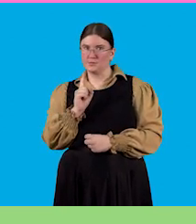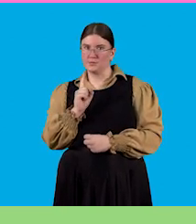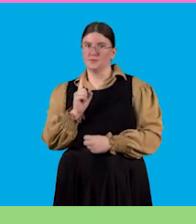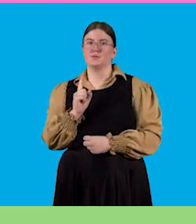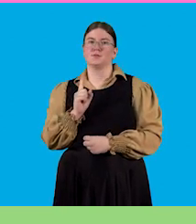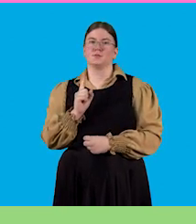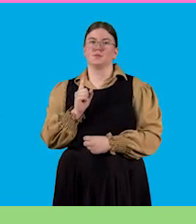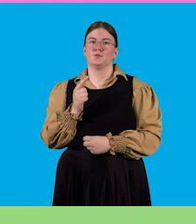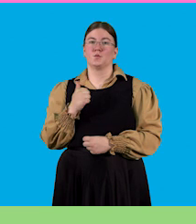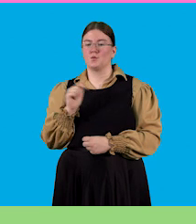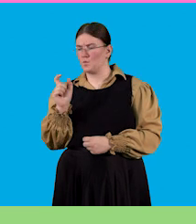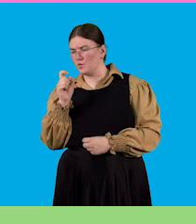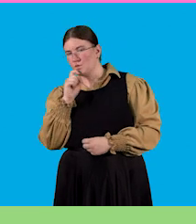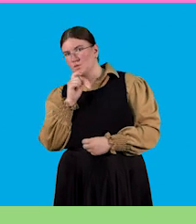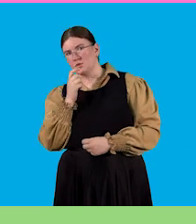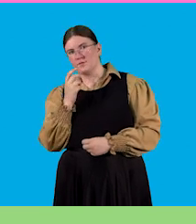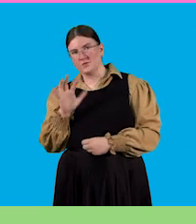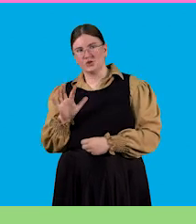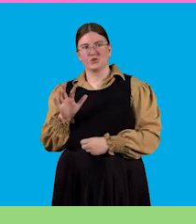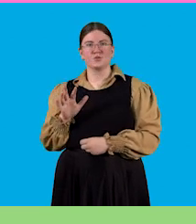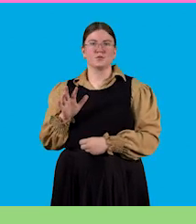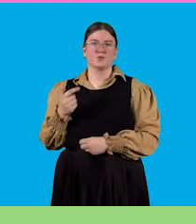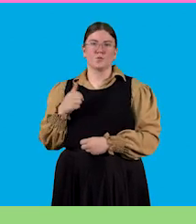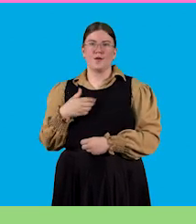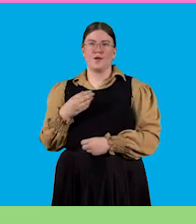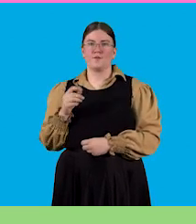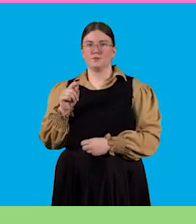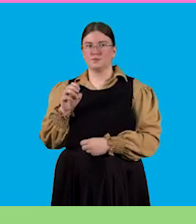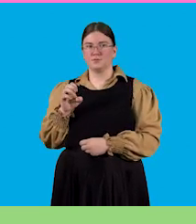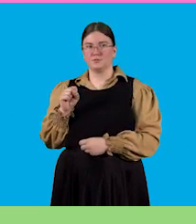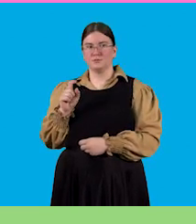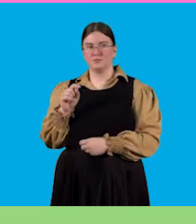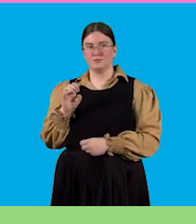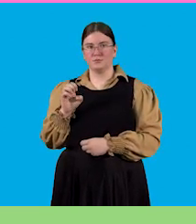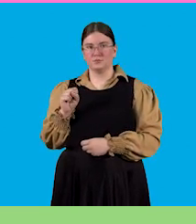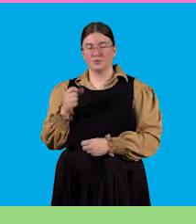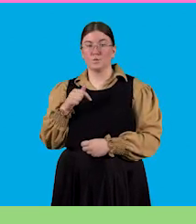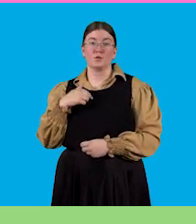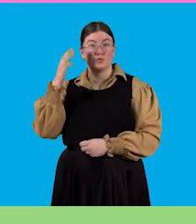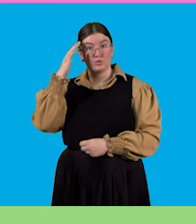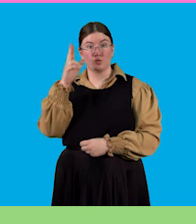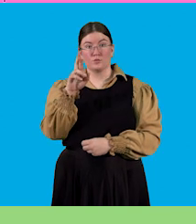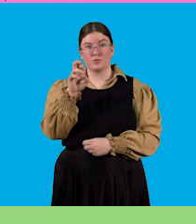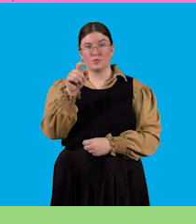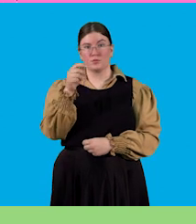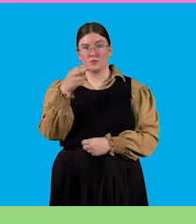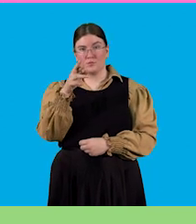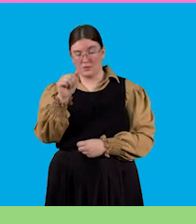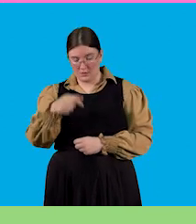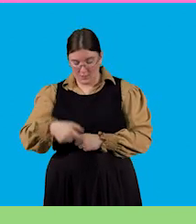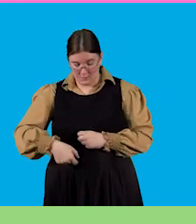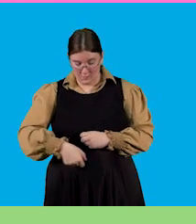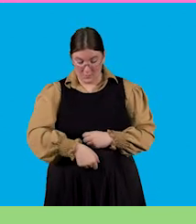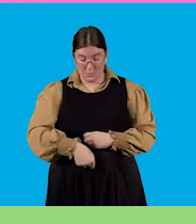females. Okay, we've used that word that also relates to females. So we are left with testes and urethra. We know urethra is